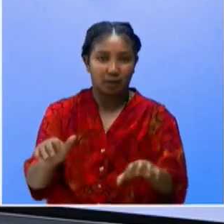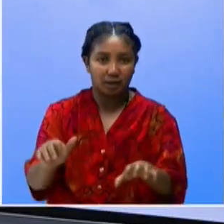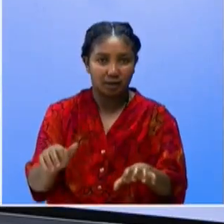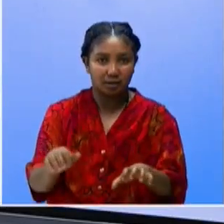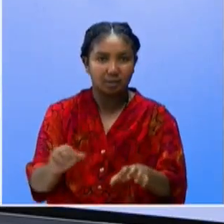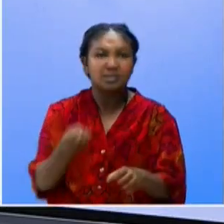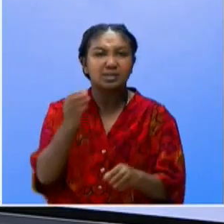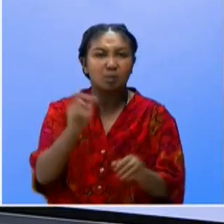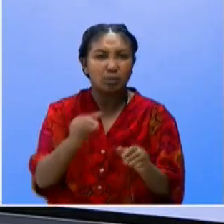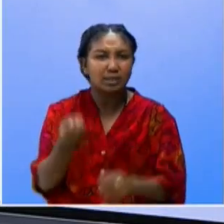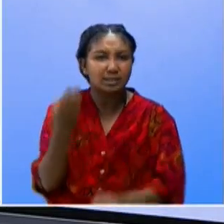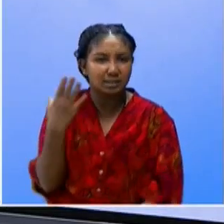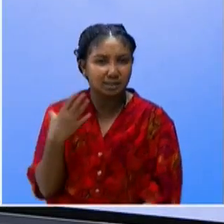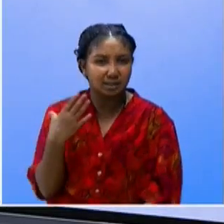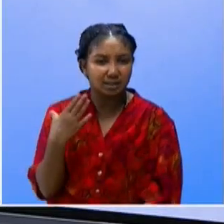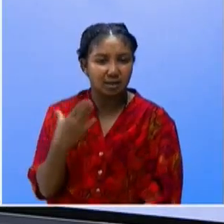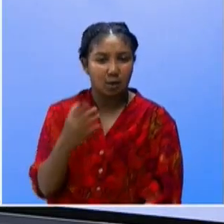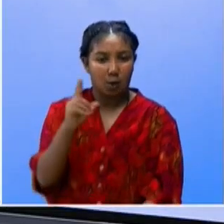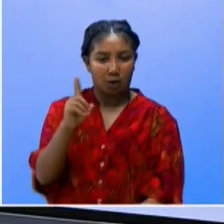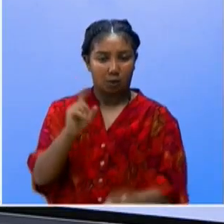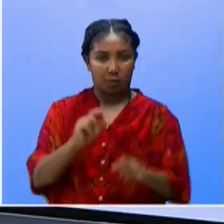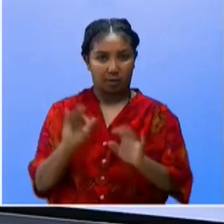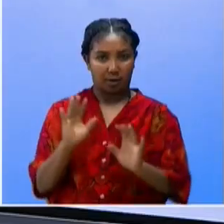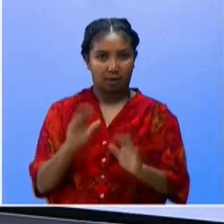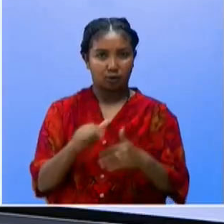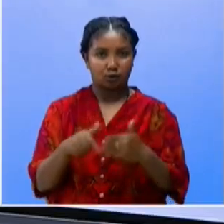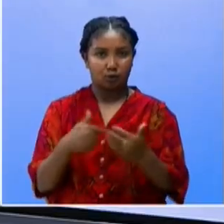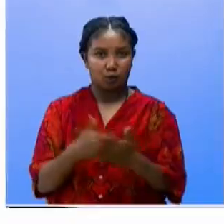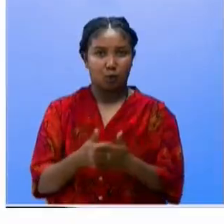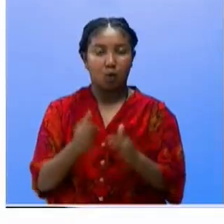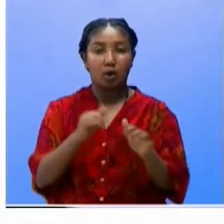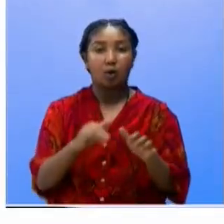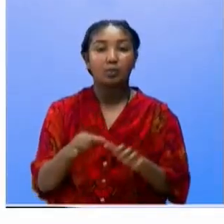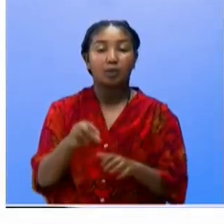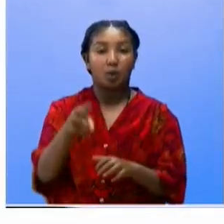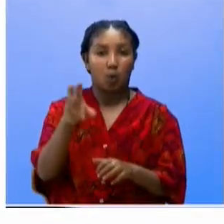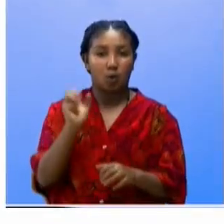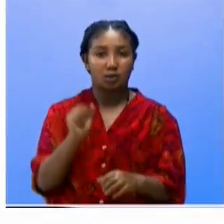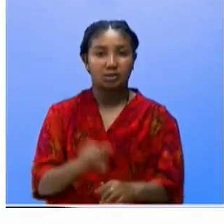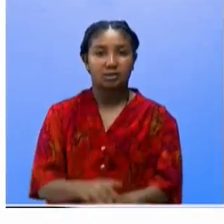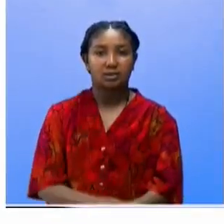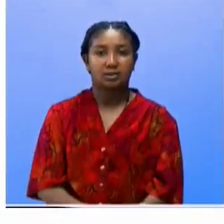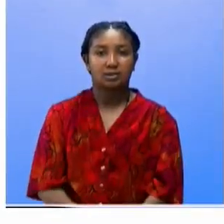How many computer? One computer. So a computer was